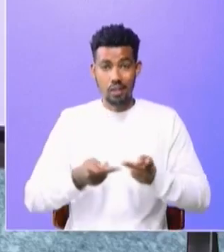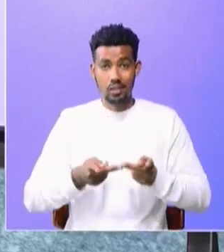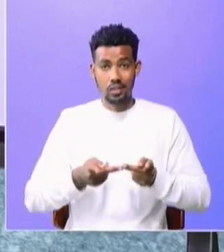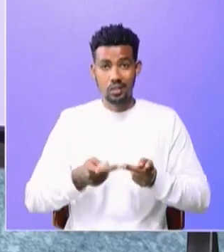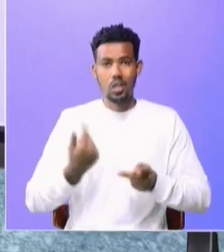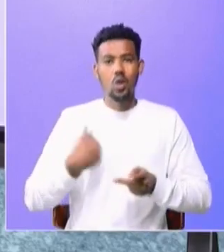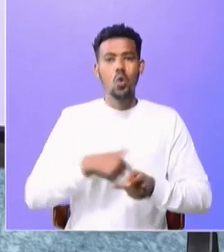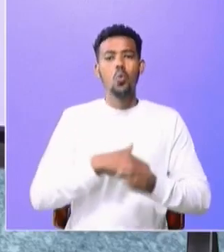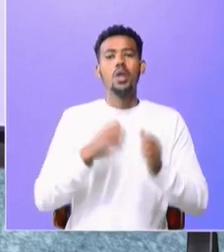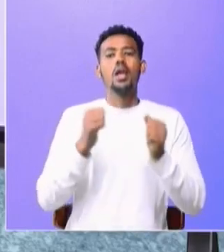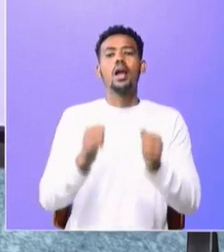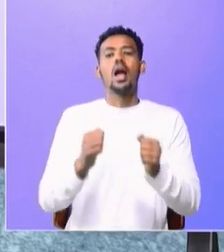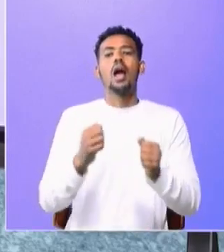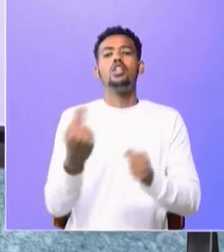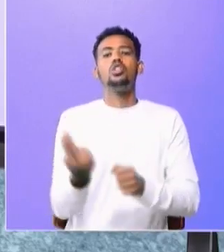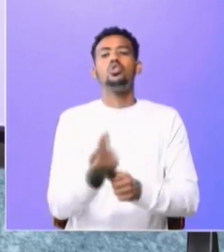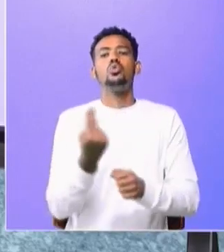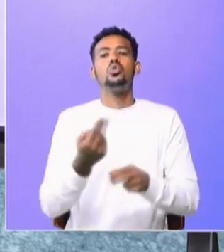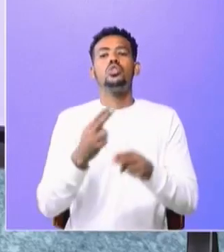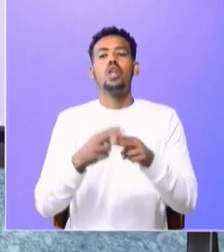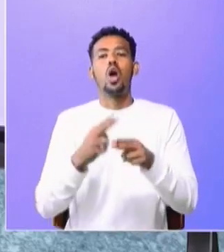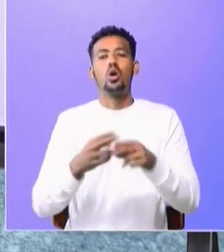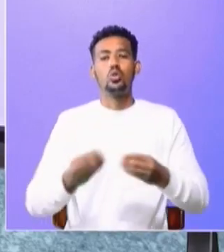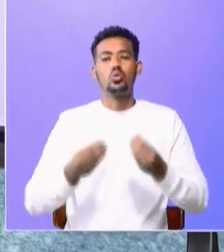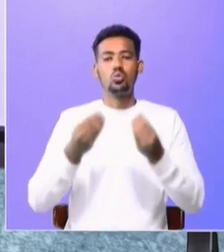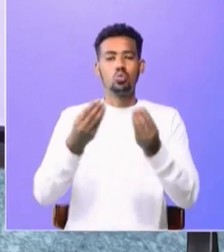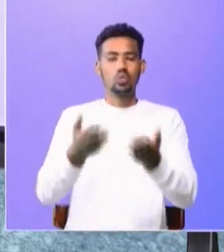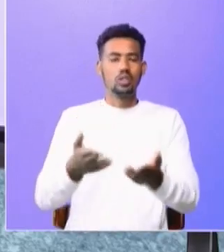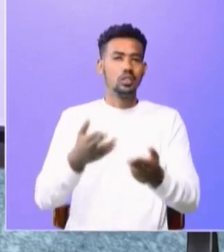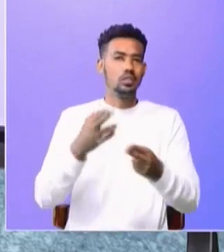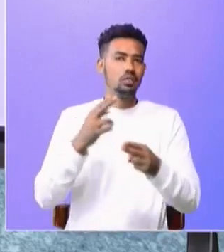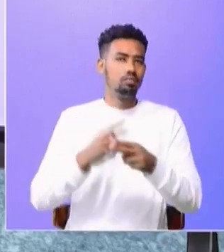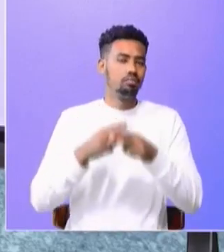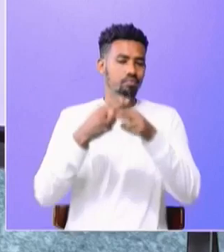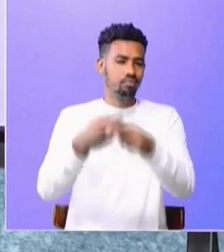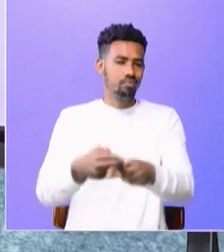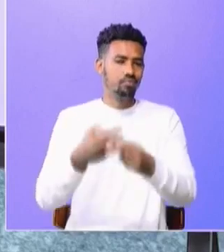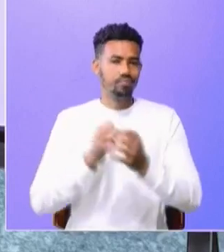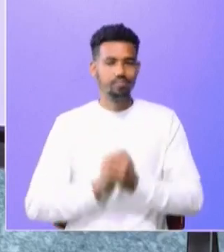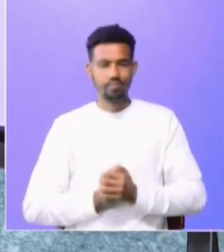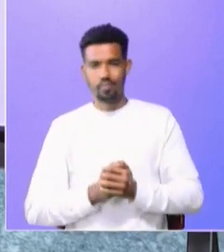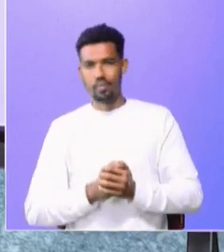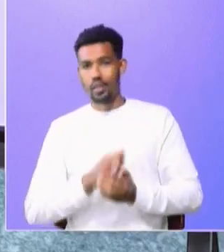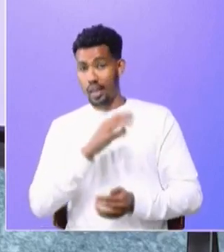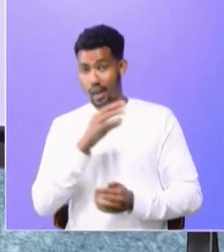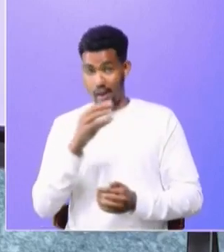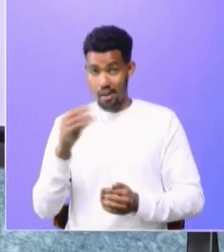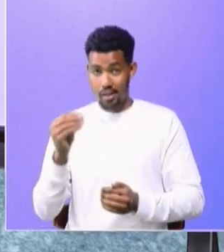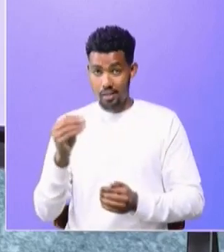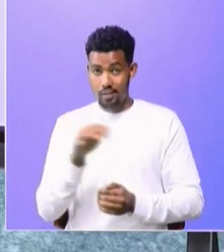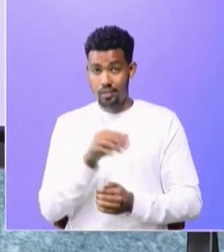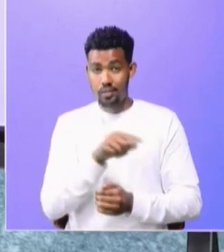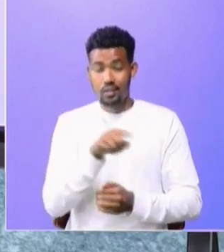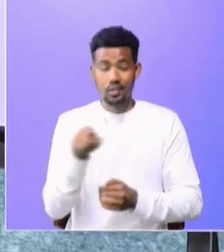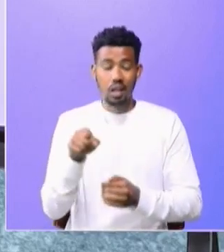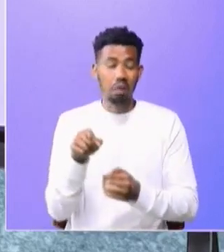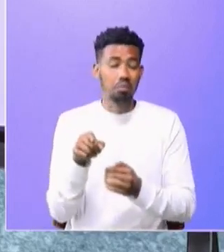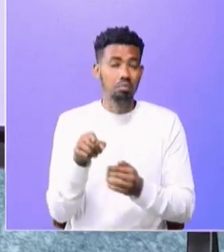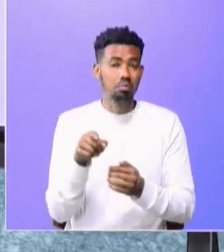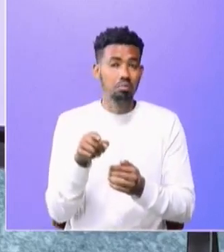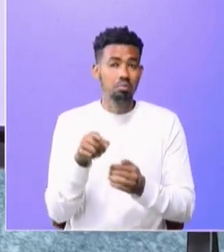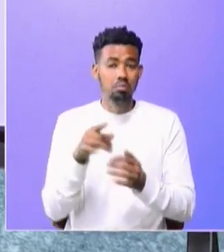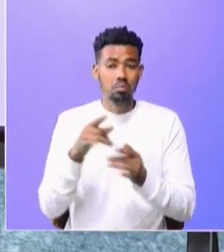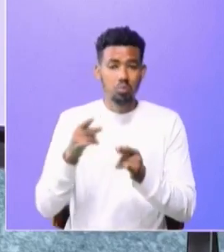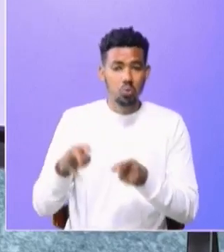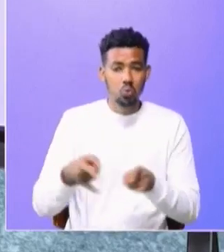We can use noun to give naming and Also, there are ways